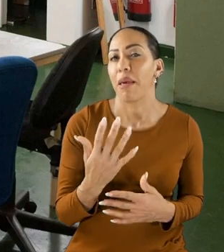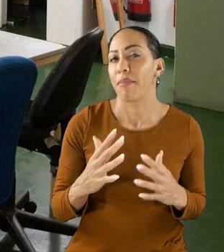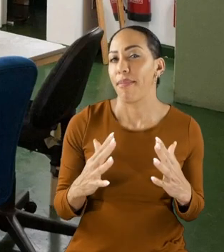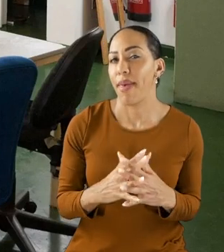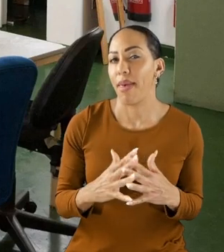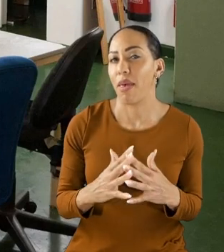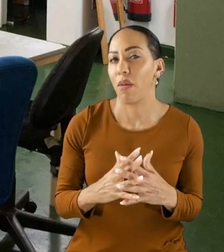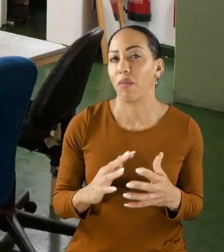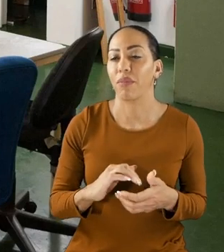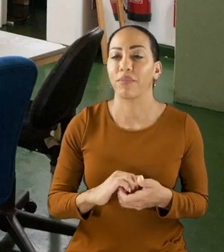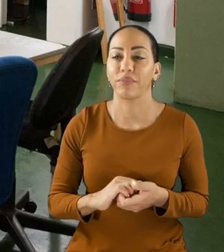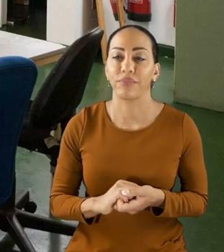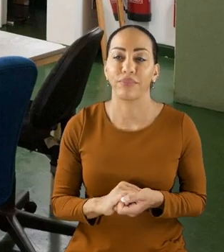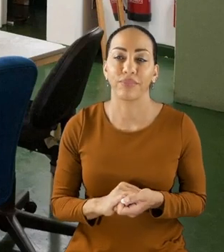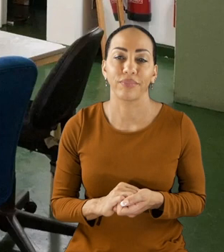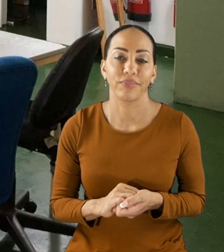develop